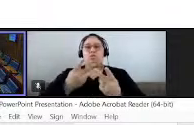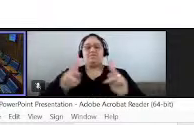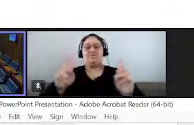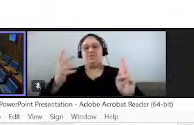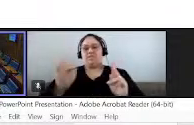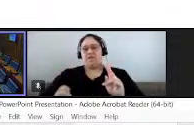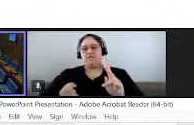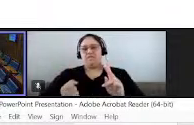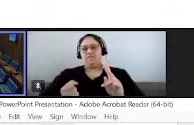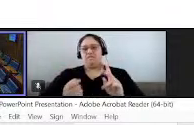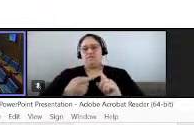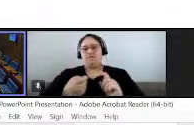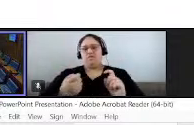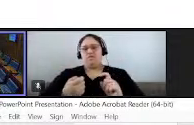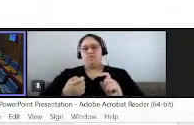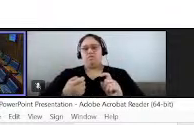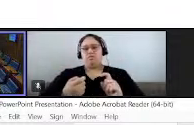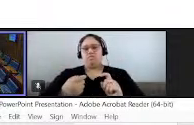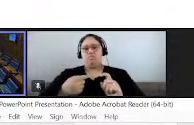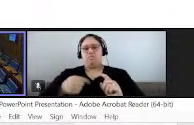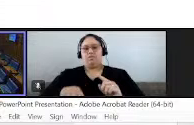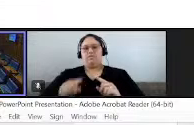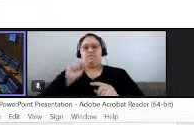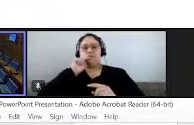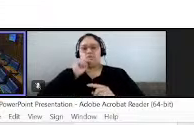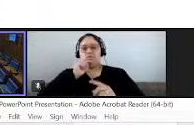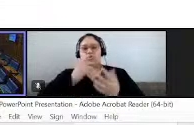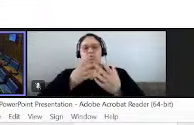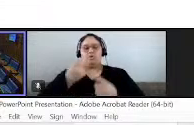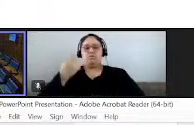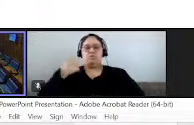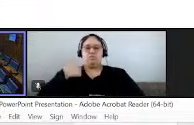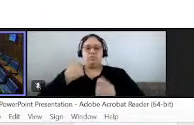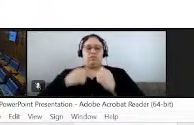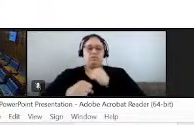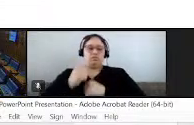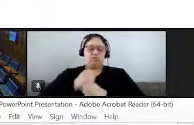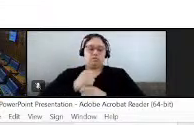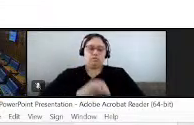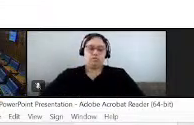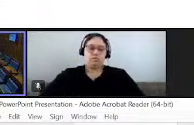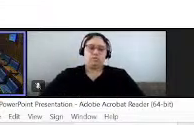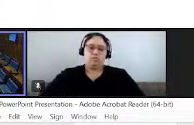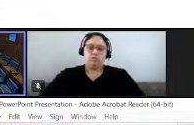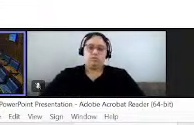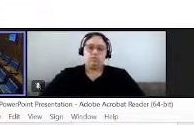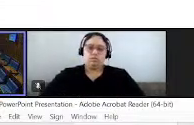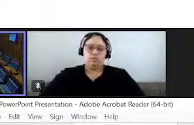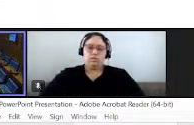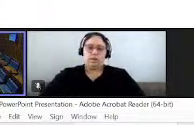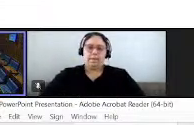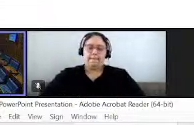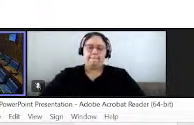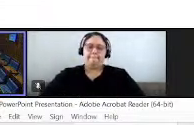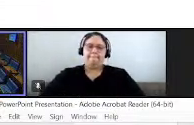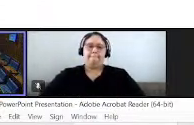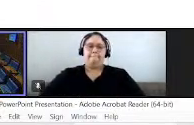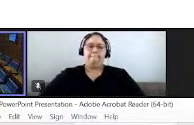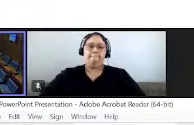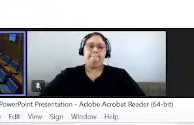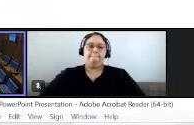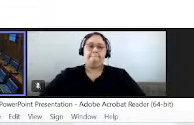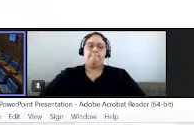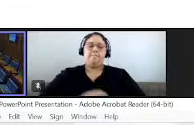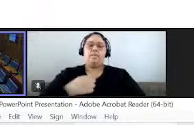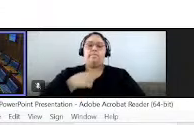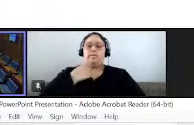difference from this first quarter versus the past financial year? Okay, thank you. Just with regards to that, I would